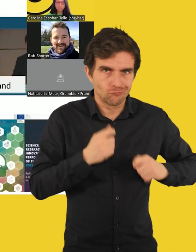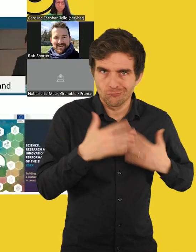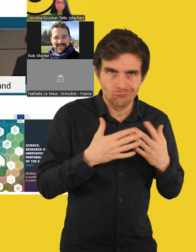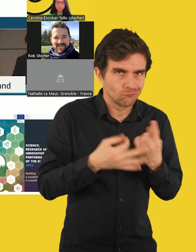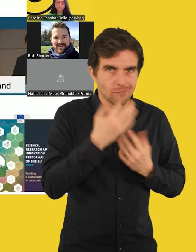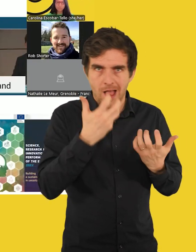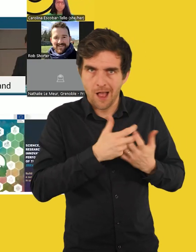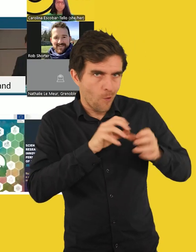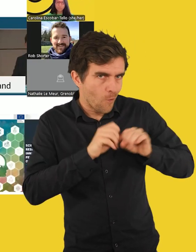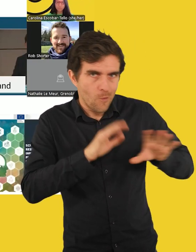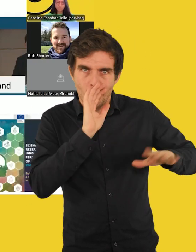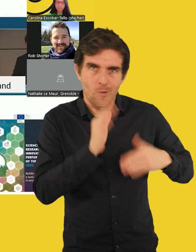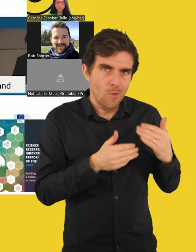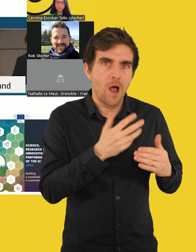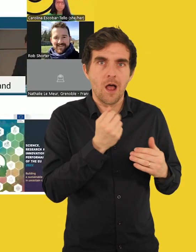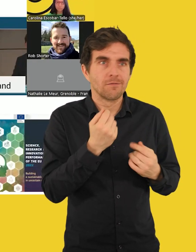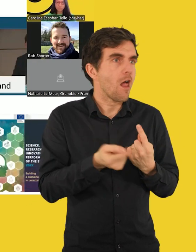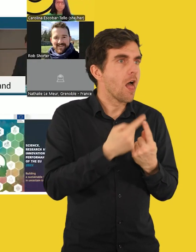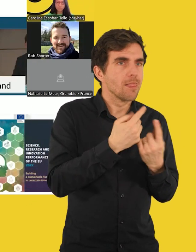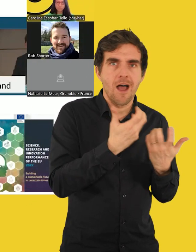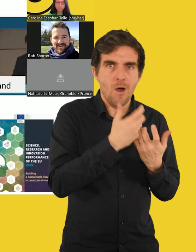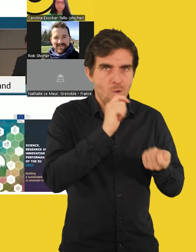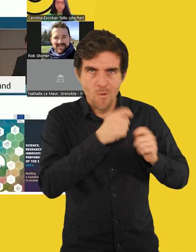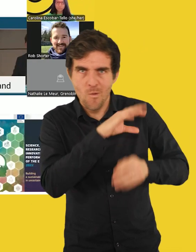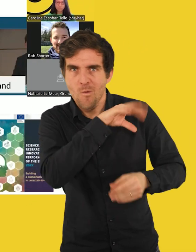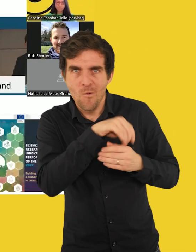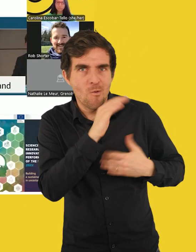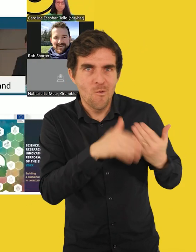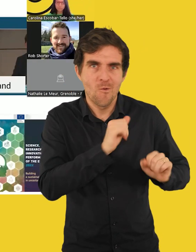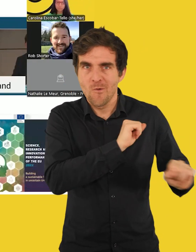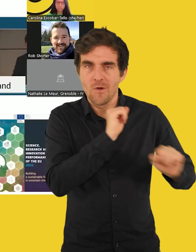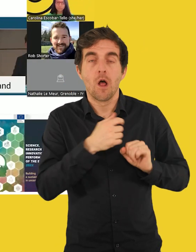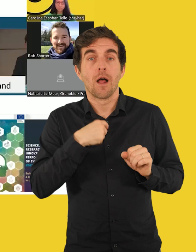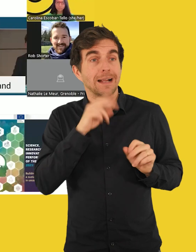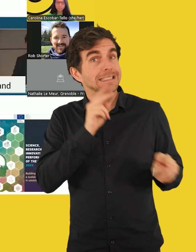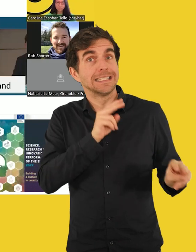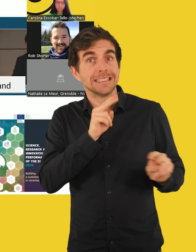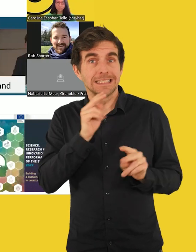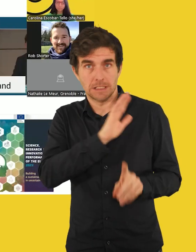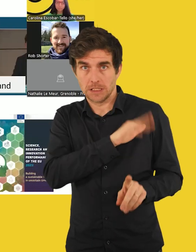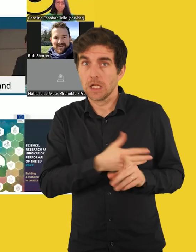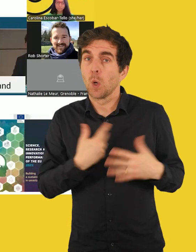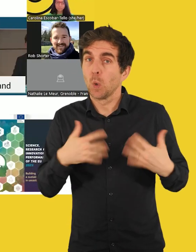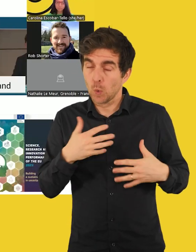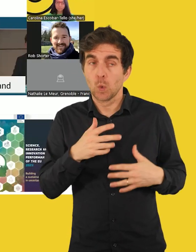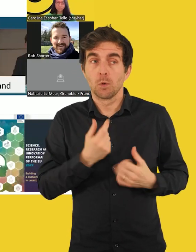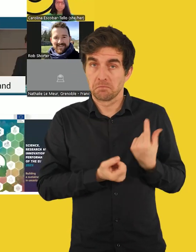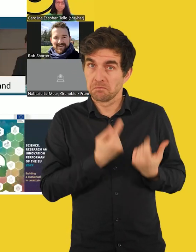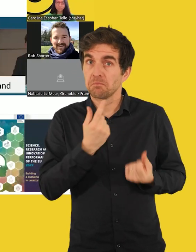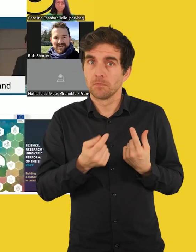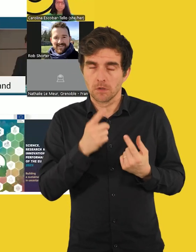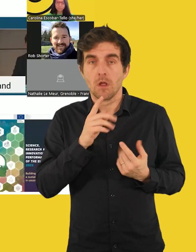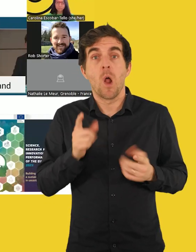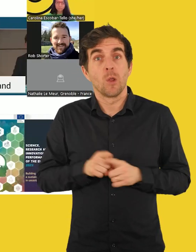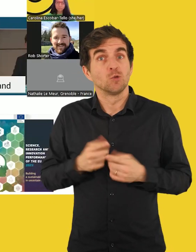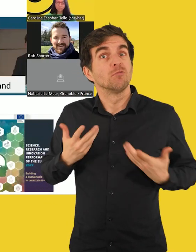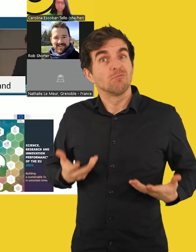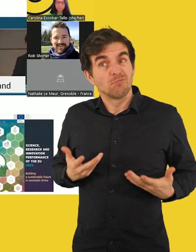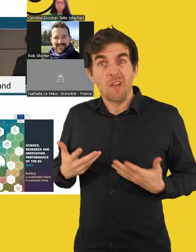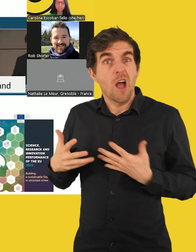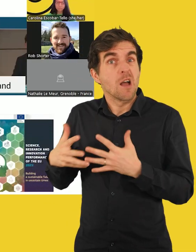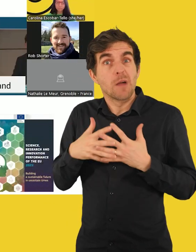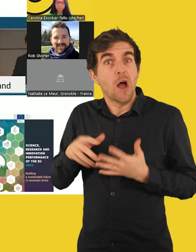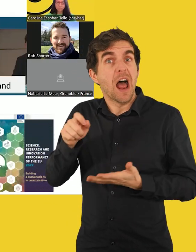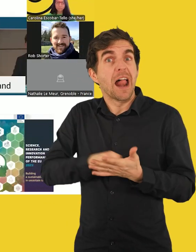an adjacent possible, makes it an other alternative to turn to. And I say this on the day that we are seeing the results come out of the